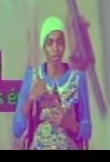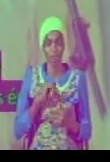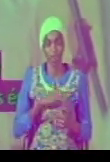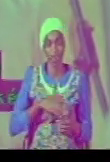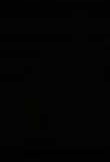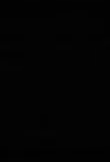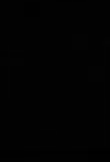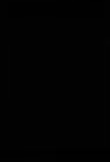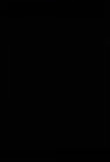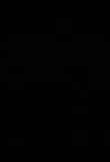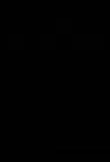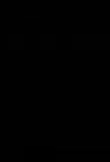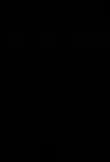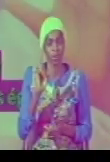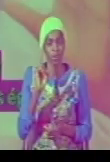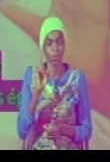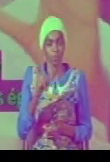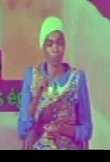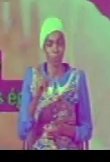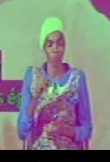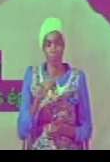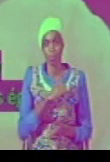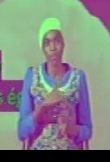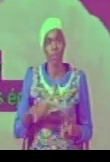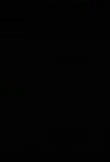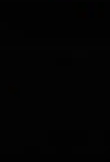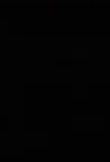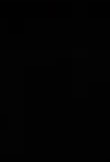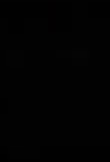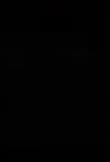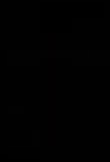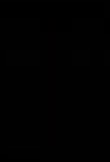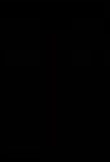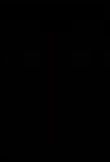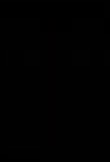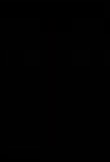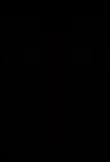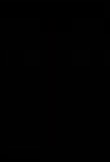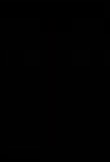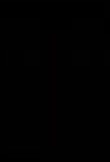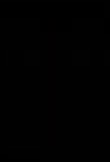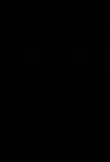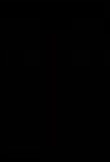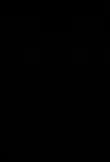Lord, you know the many times I've gone astray.